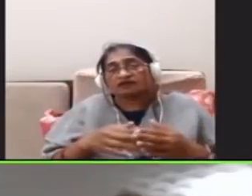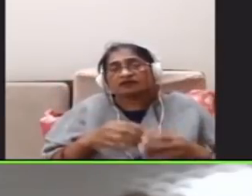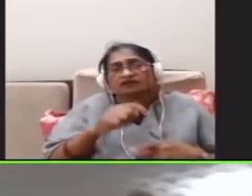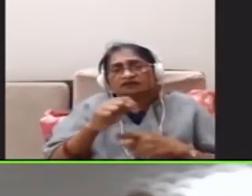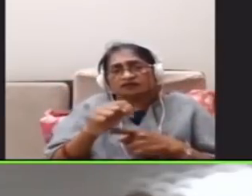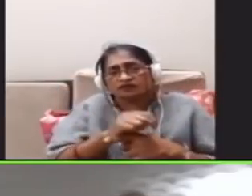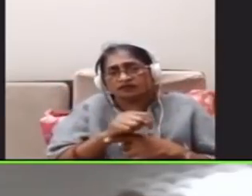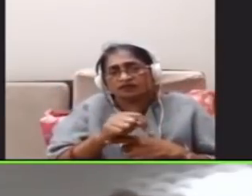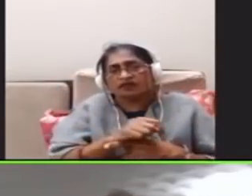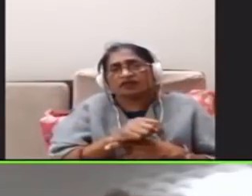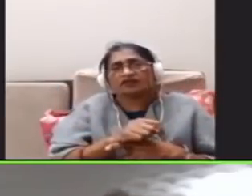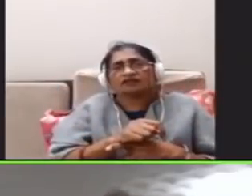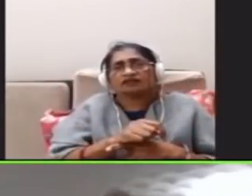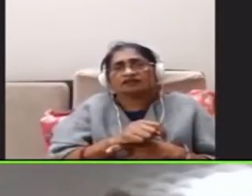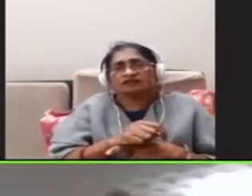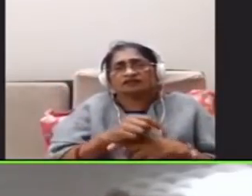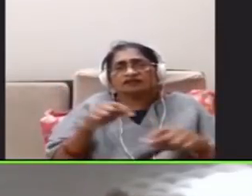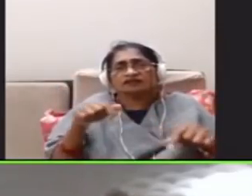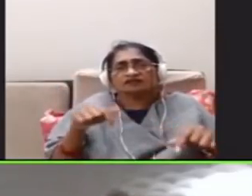through events like this.